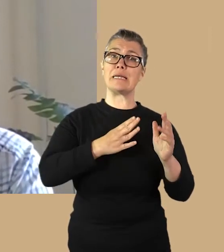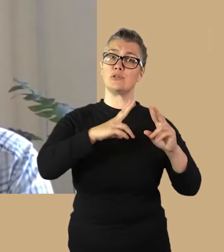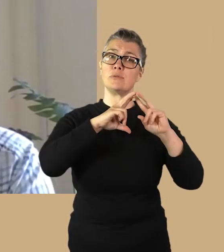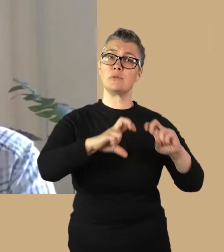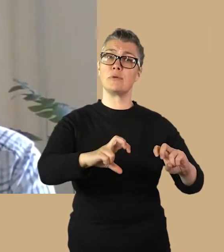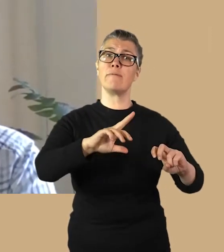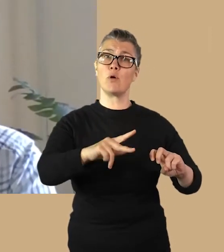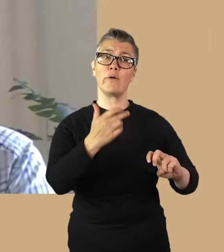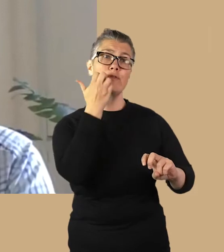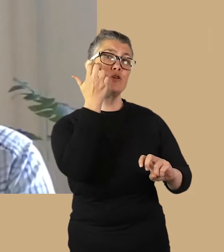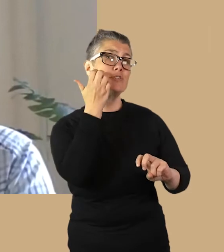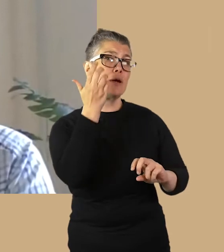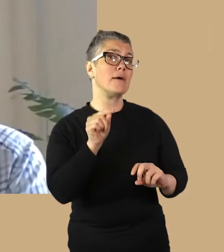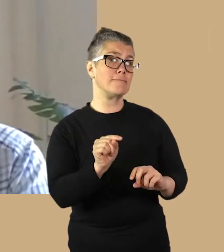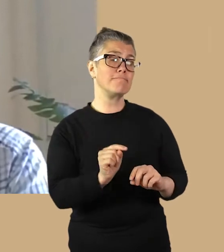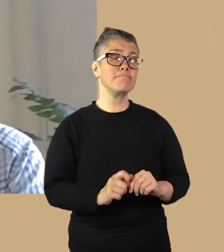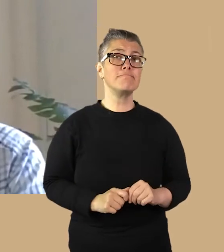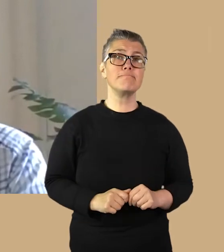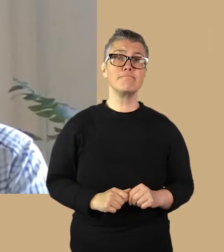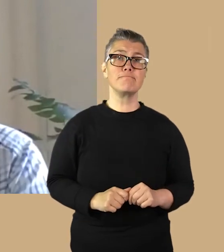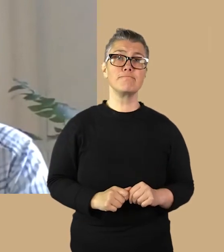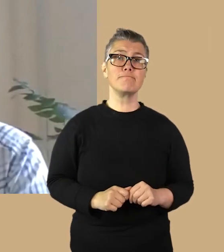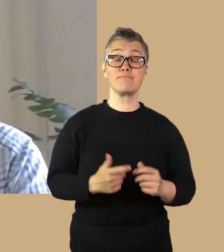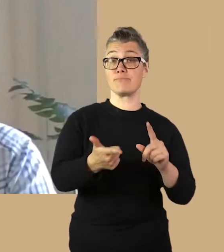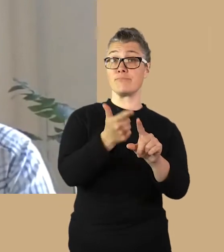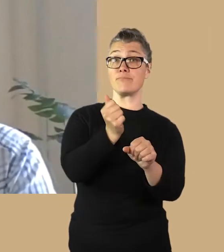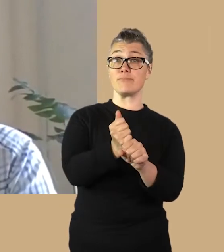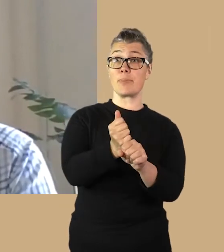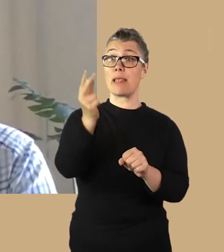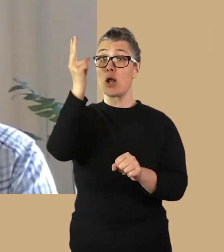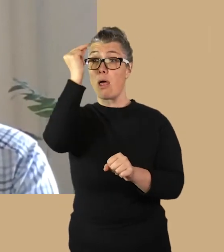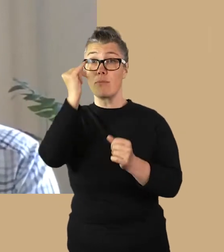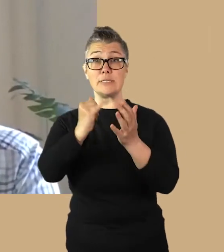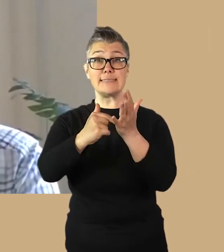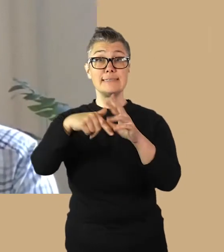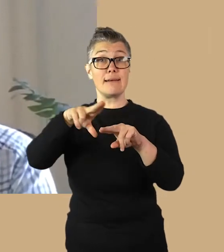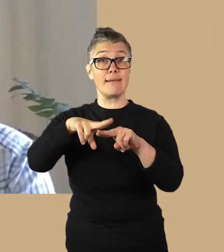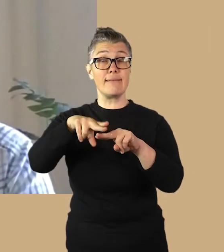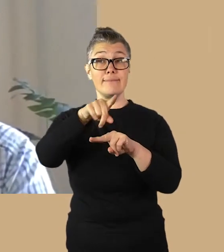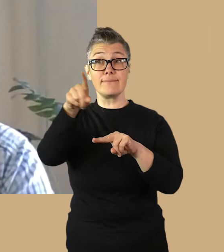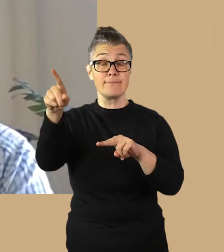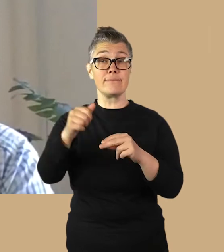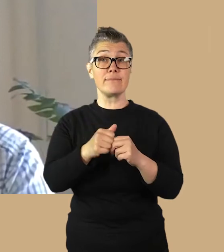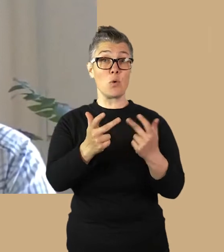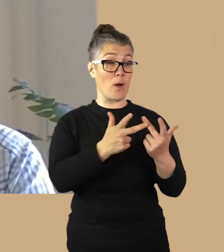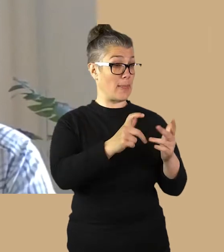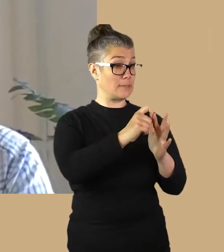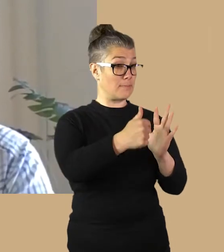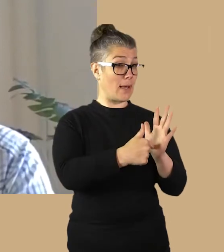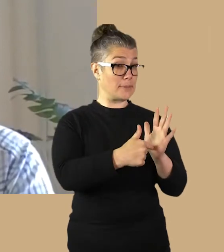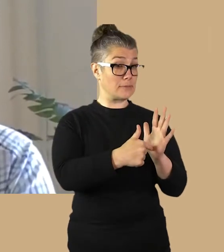be looked into in the future, so that, for example, the library staff or